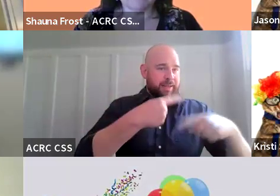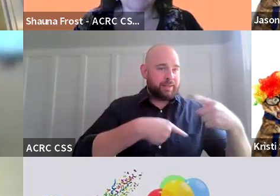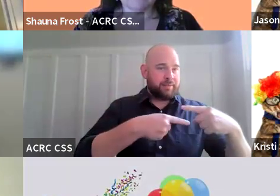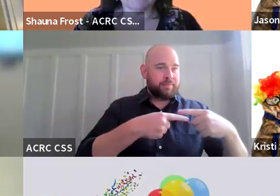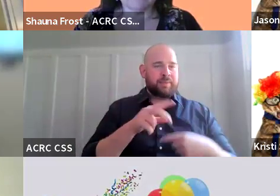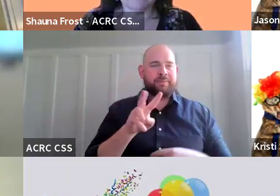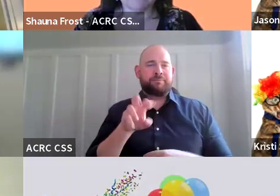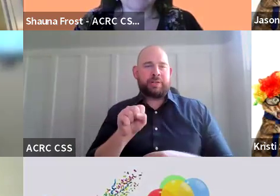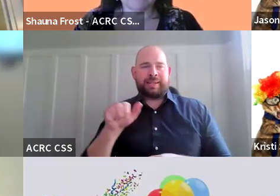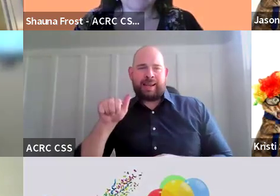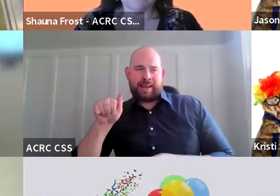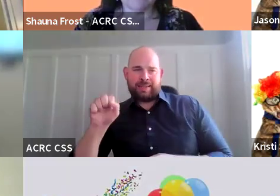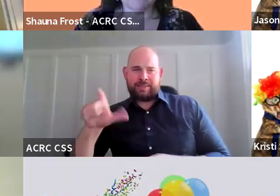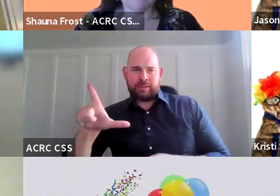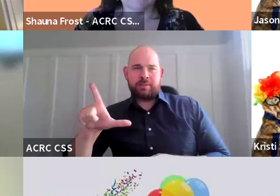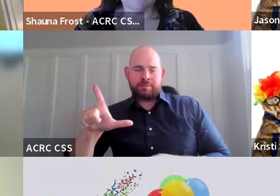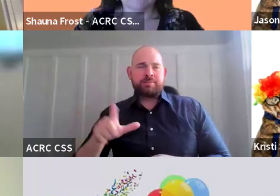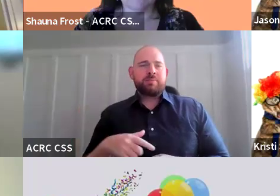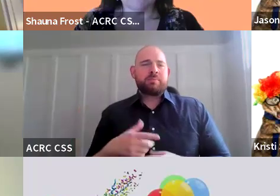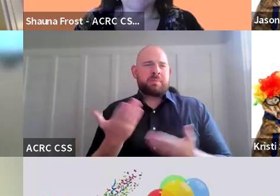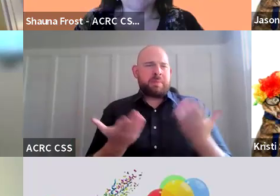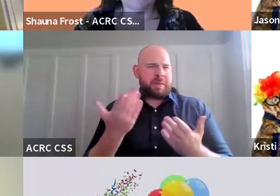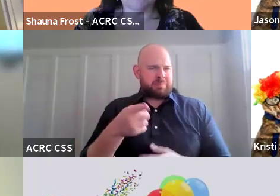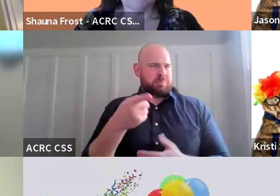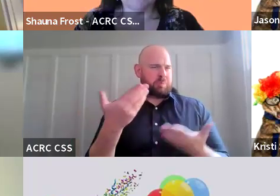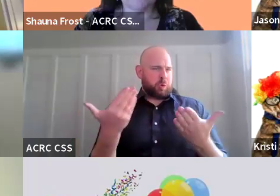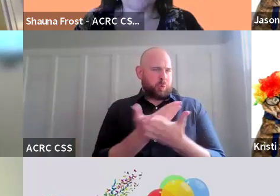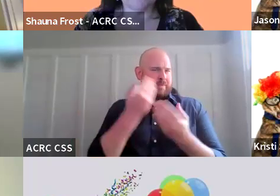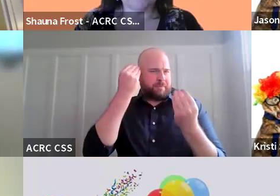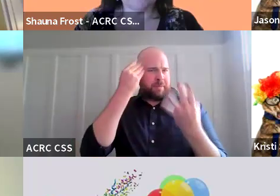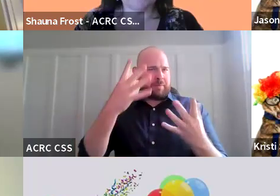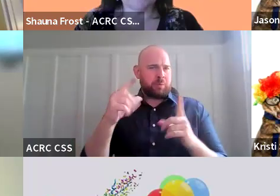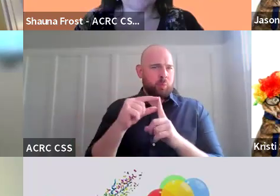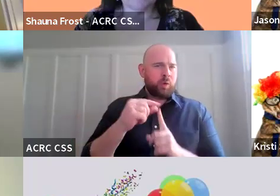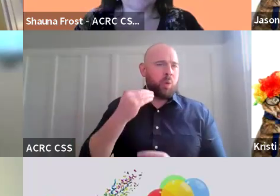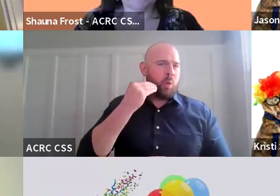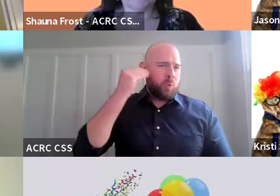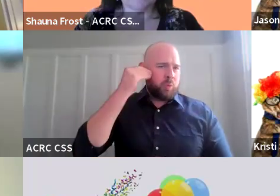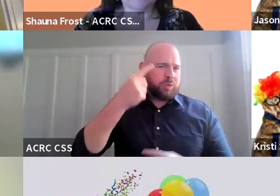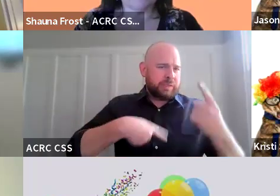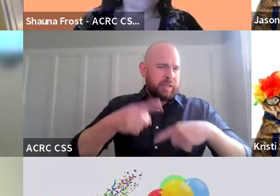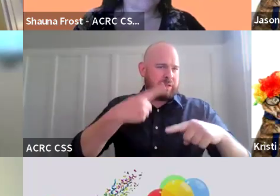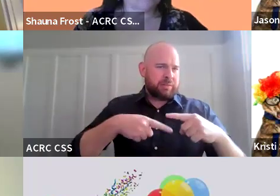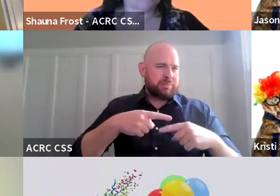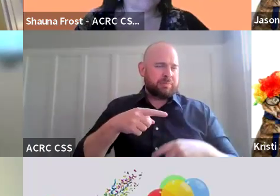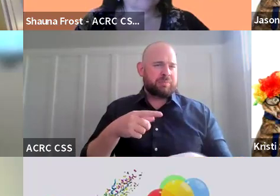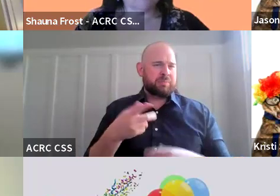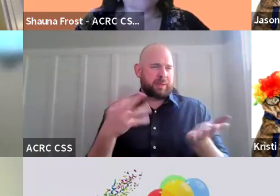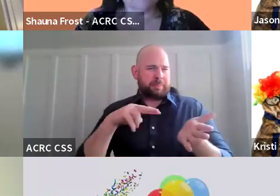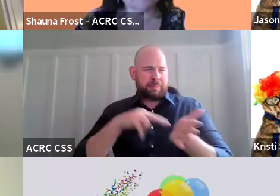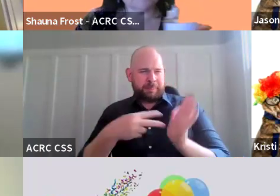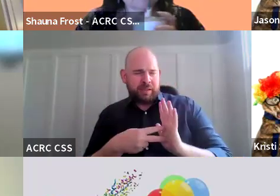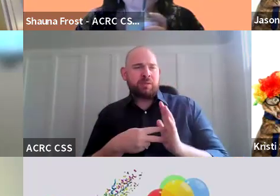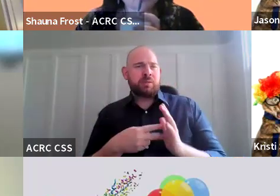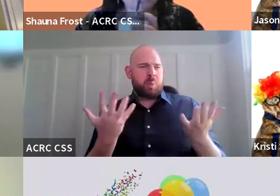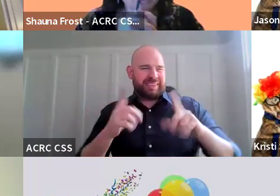We're going to talk about home signs versus American Sign Language or ASL. This might be a